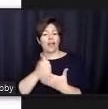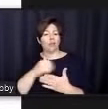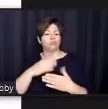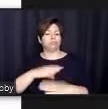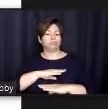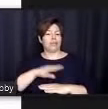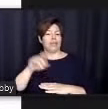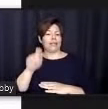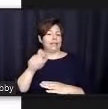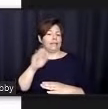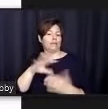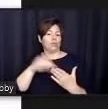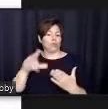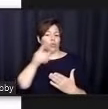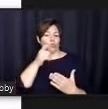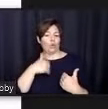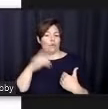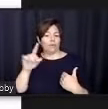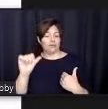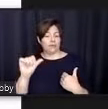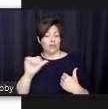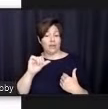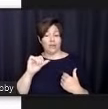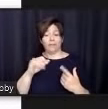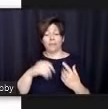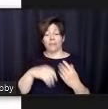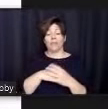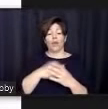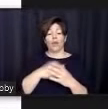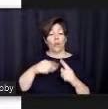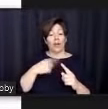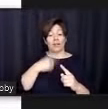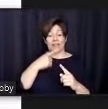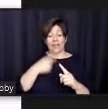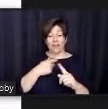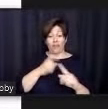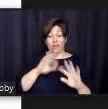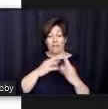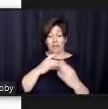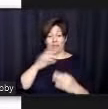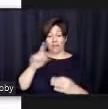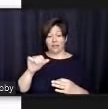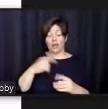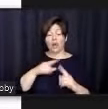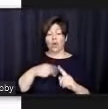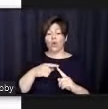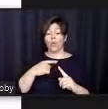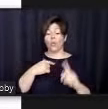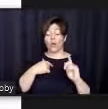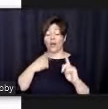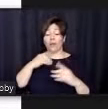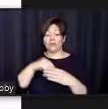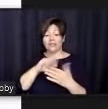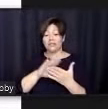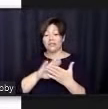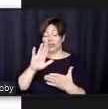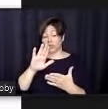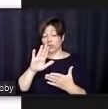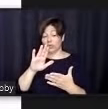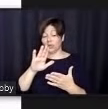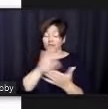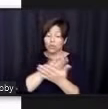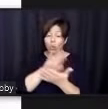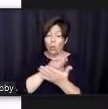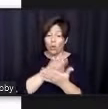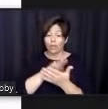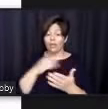these disabilities. When I say I come from a family of disabilities, when I was in school, my dad was my superintendent of schools, which allowed me to get